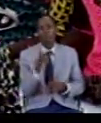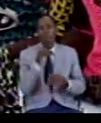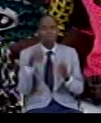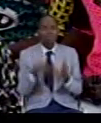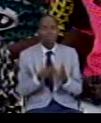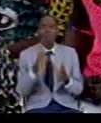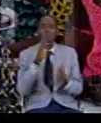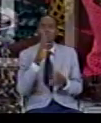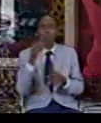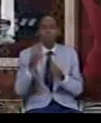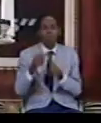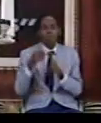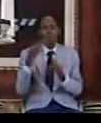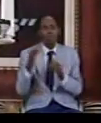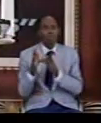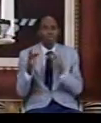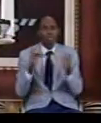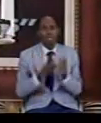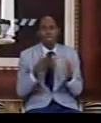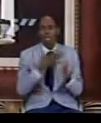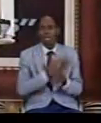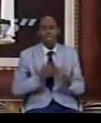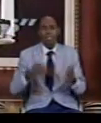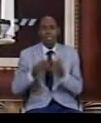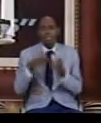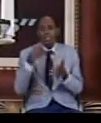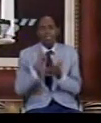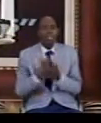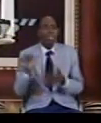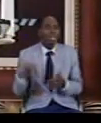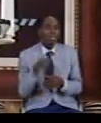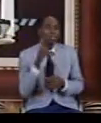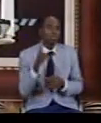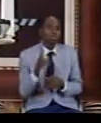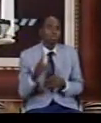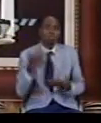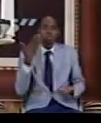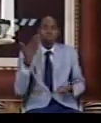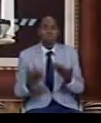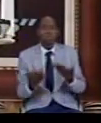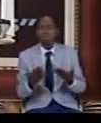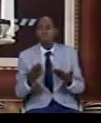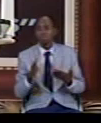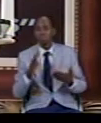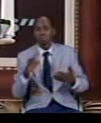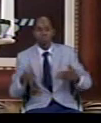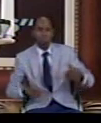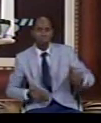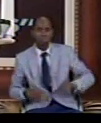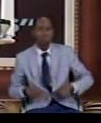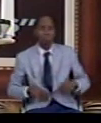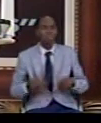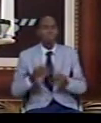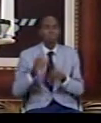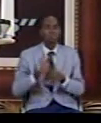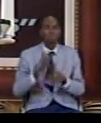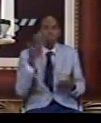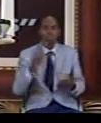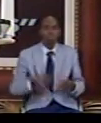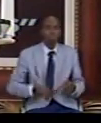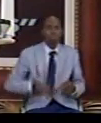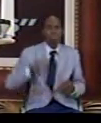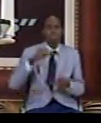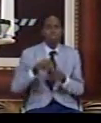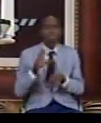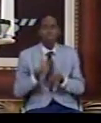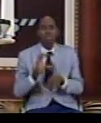of Jesus. And he says, whosoever, he might brag in the church, he might have bold face in the church, but when he